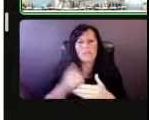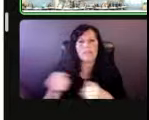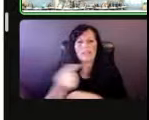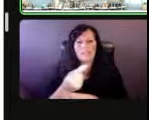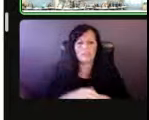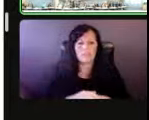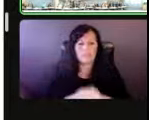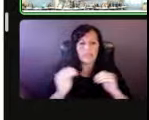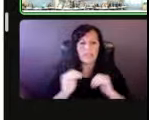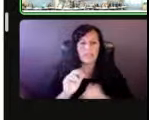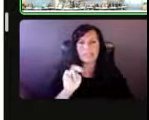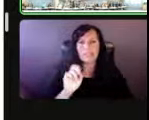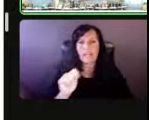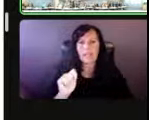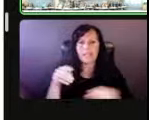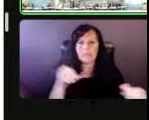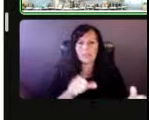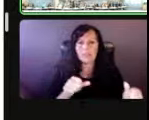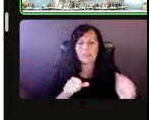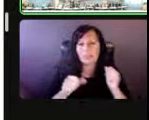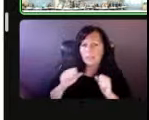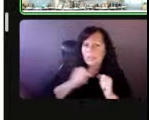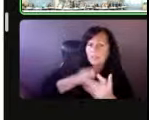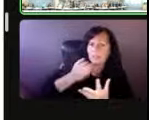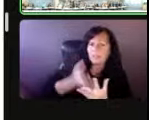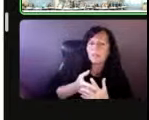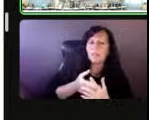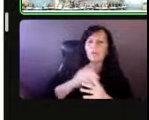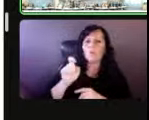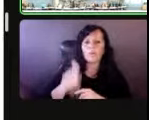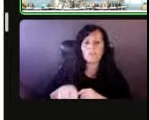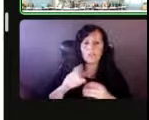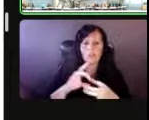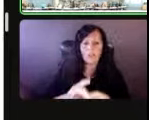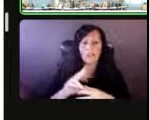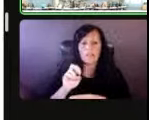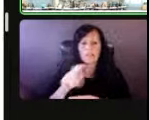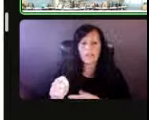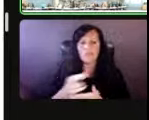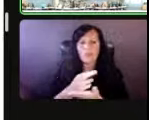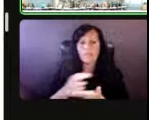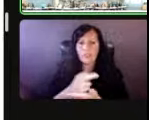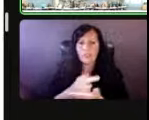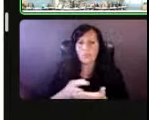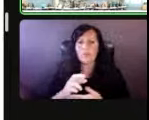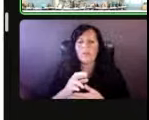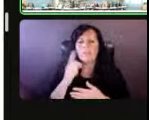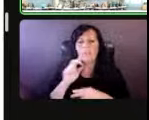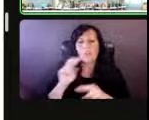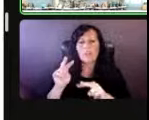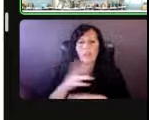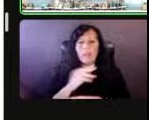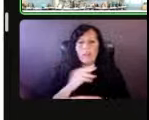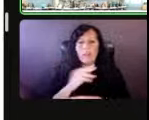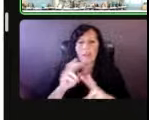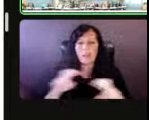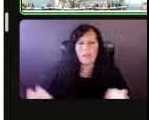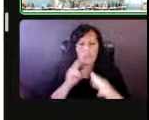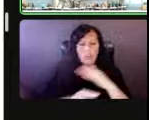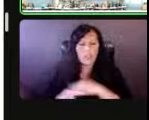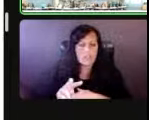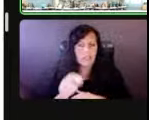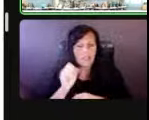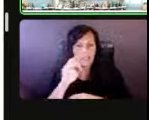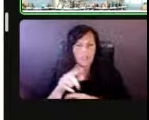these are... I'm sorry, quick question about net revenues. In looking and forecasting, gazing into your crystal ball, of course,